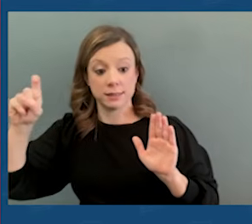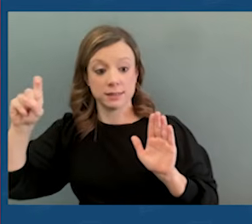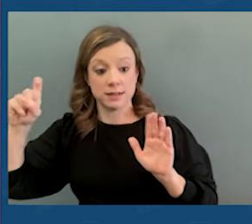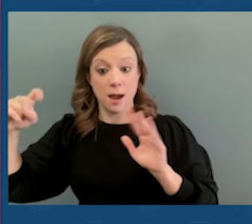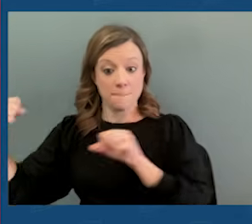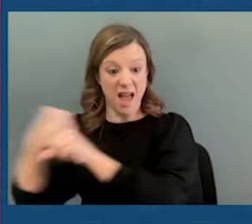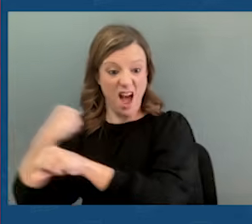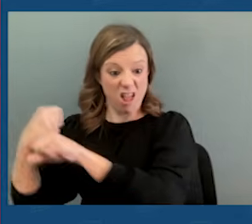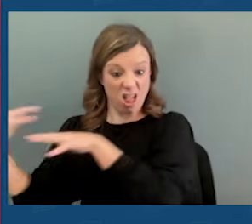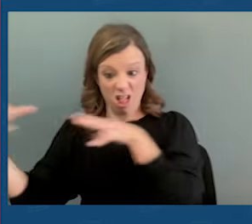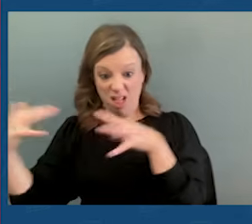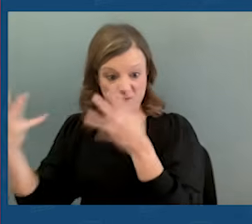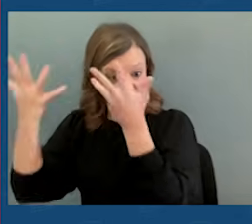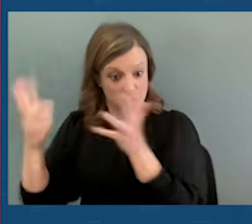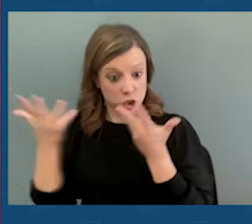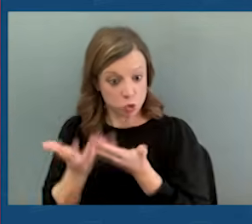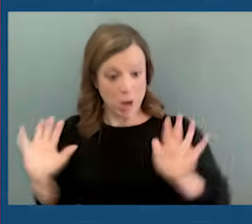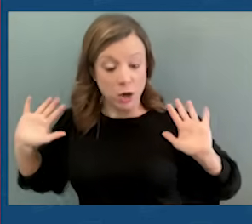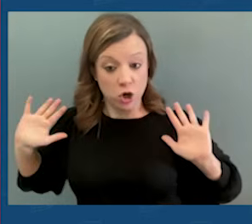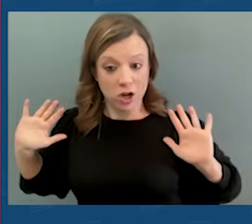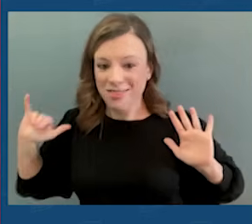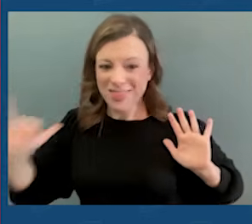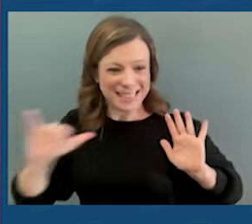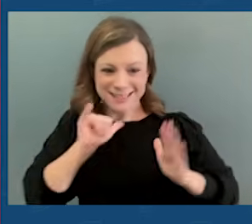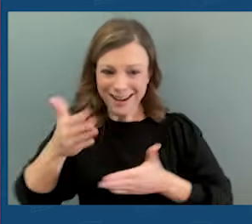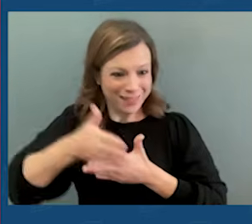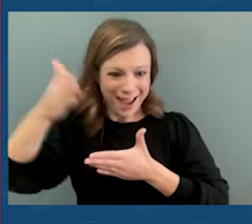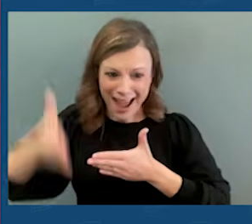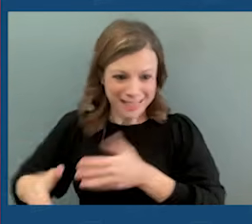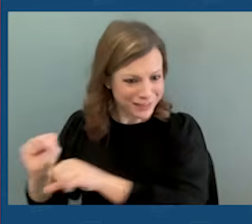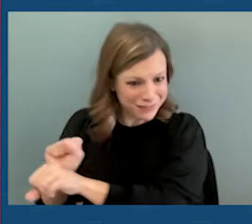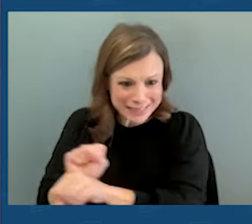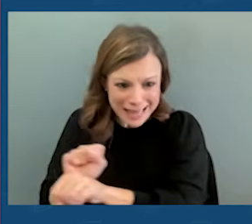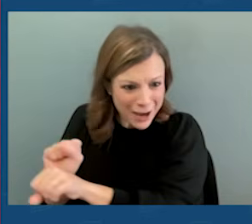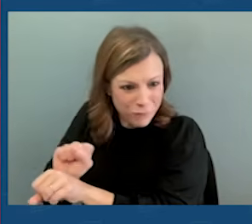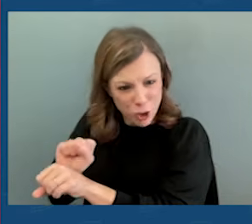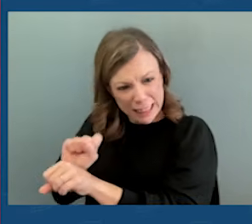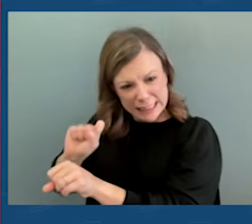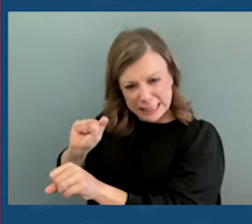conflict, it didn't mark the end of slavery's terrible wounds.